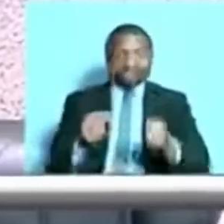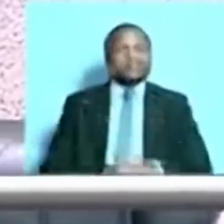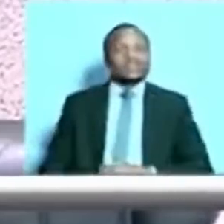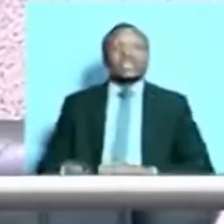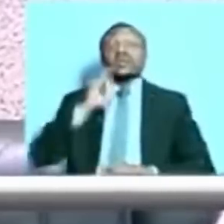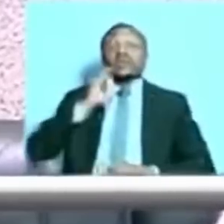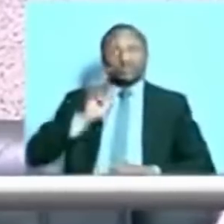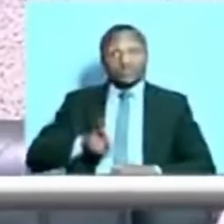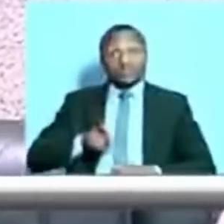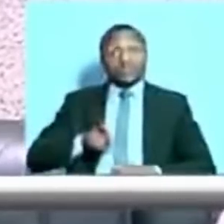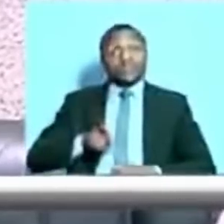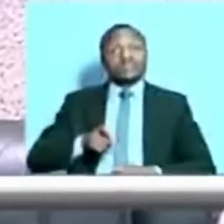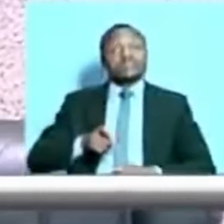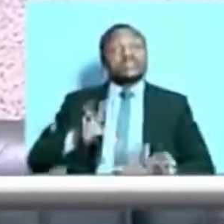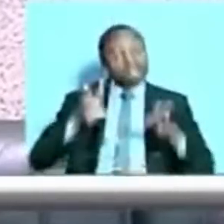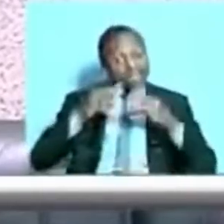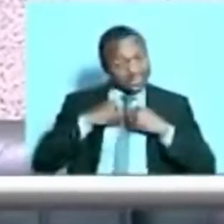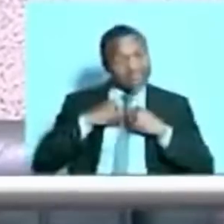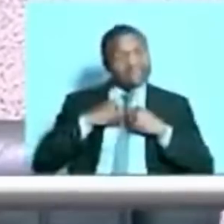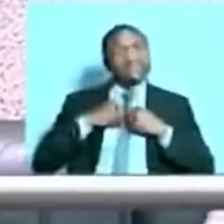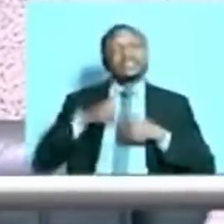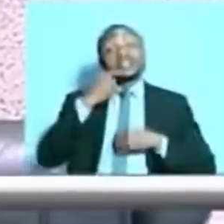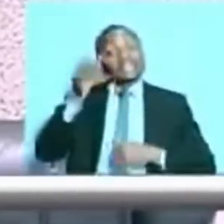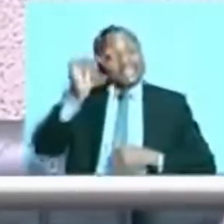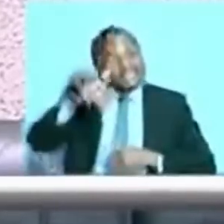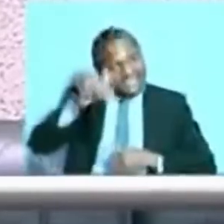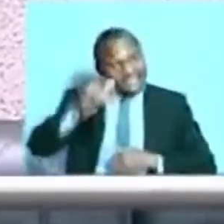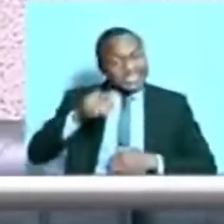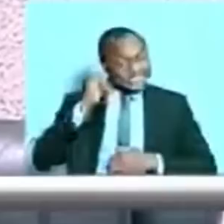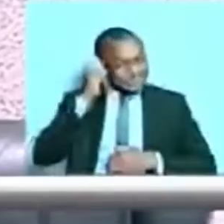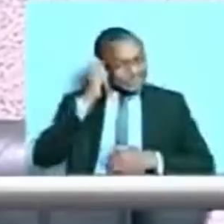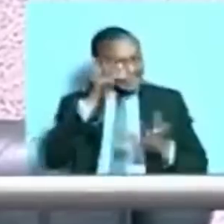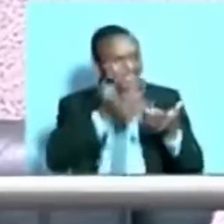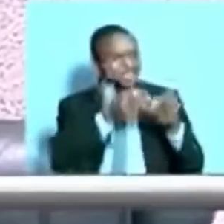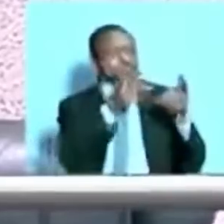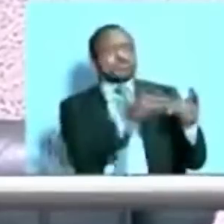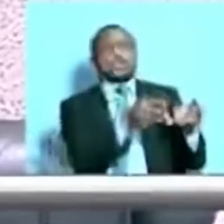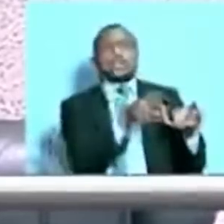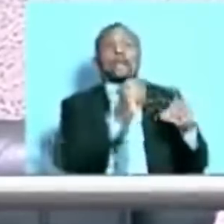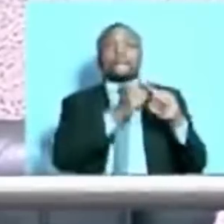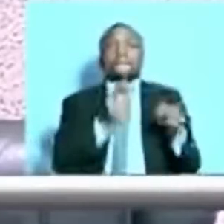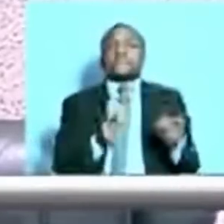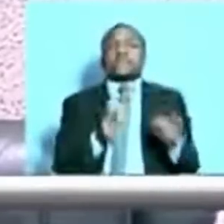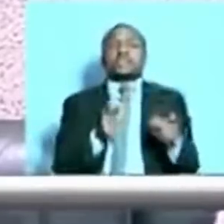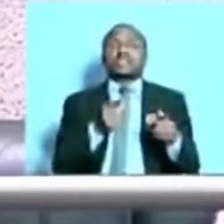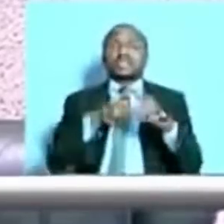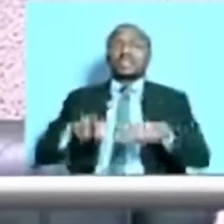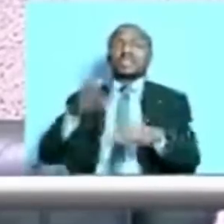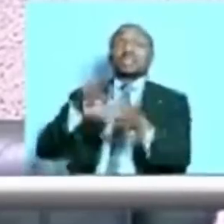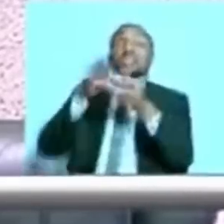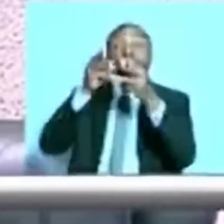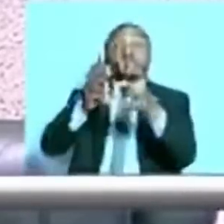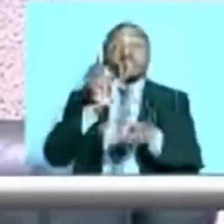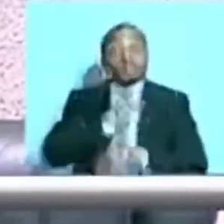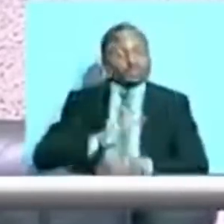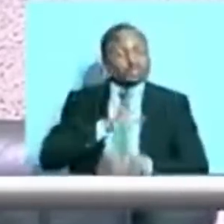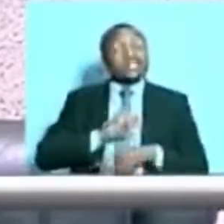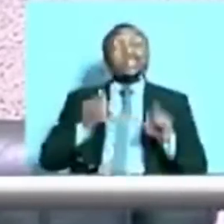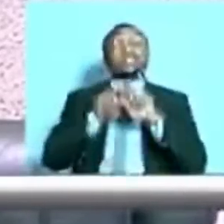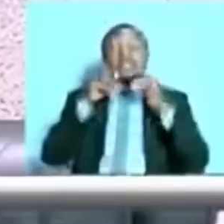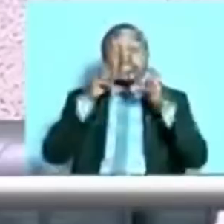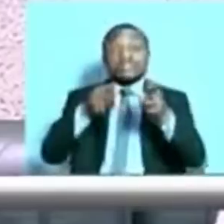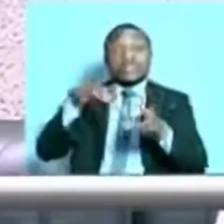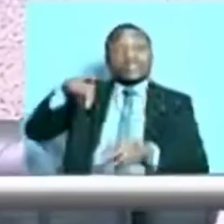We must be able to own up and take responsibility and say, yes, we thought it this way, but it is this way, we are sorry. The same way